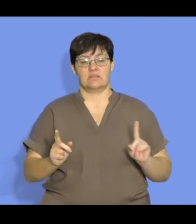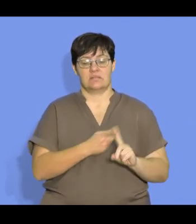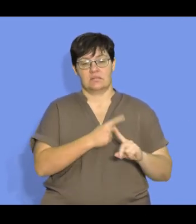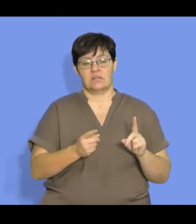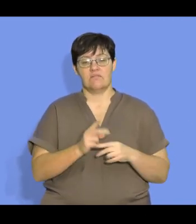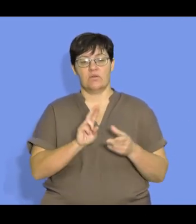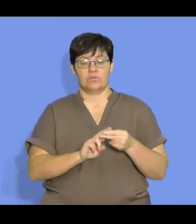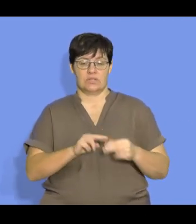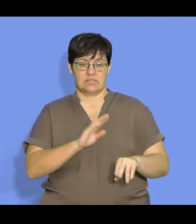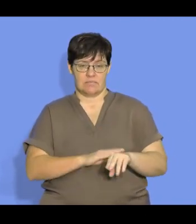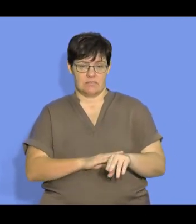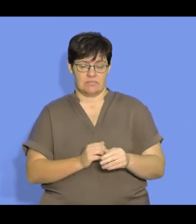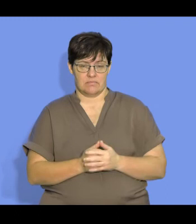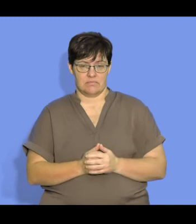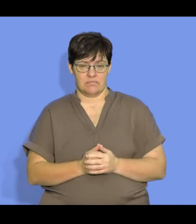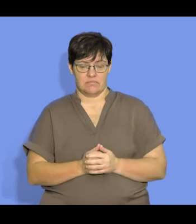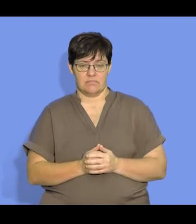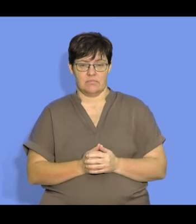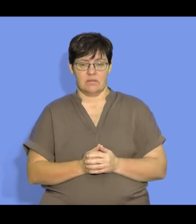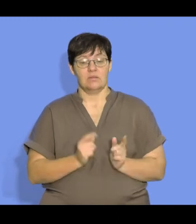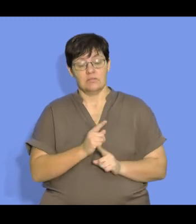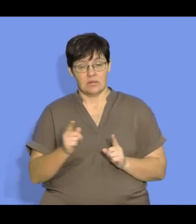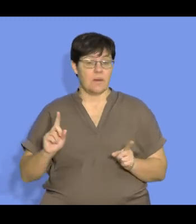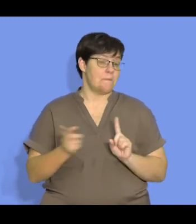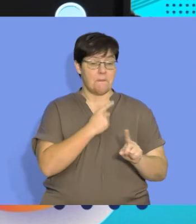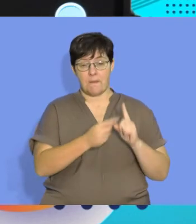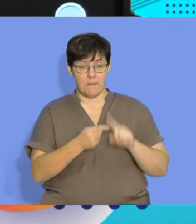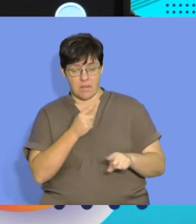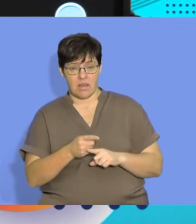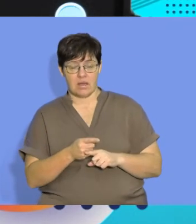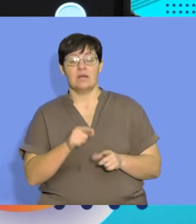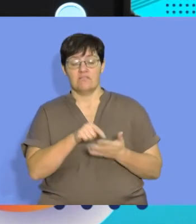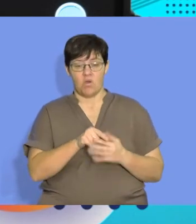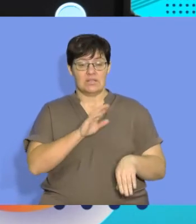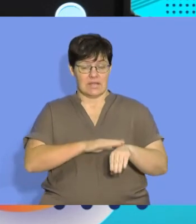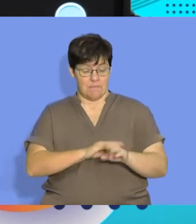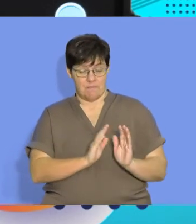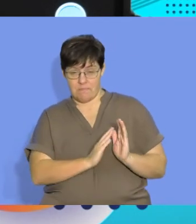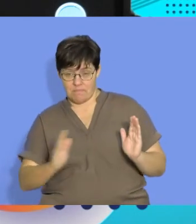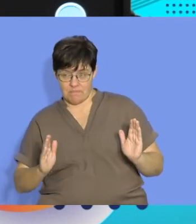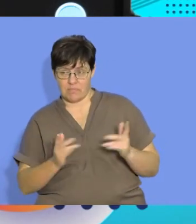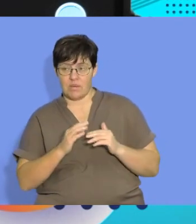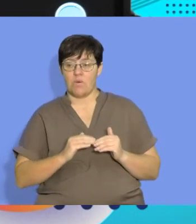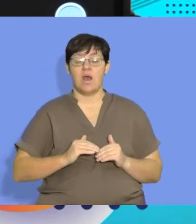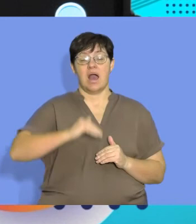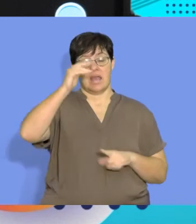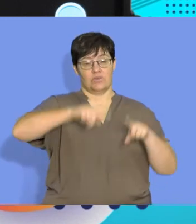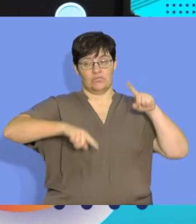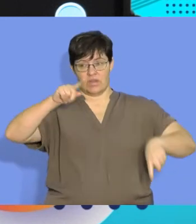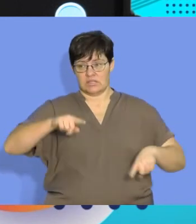time, and that effective collisions per unit time leads to a higher rate of